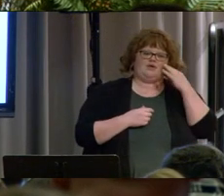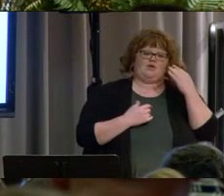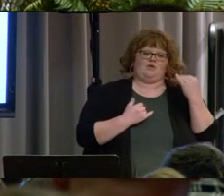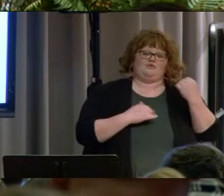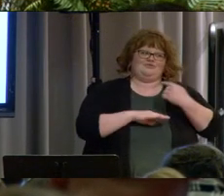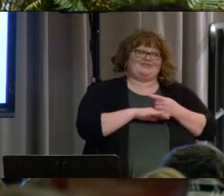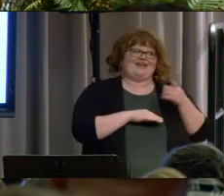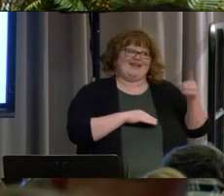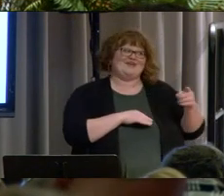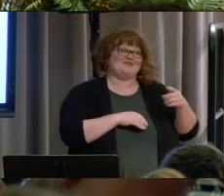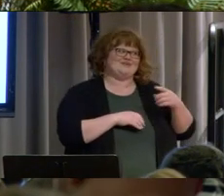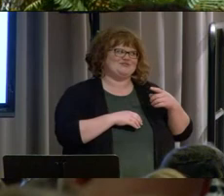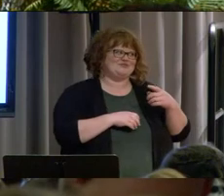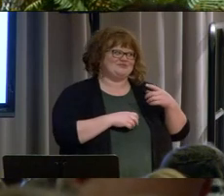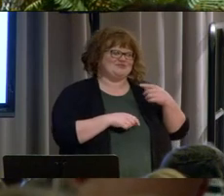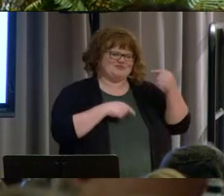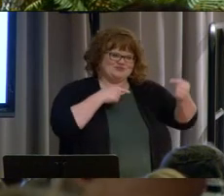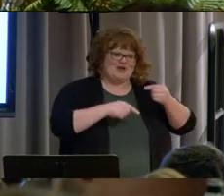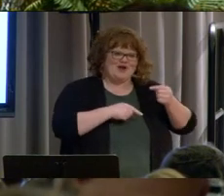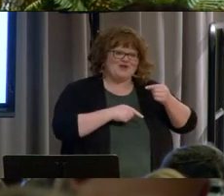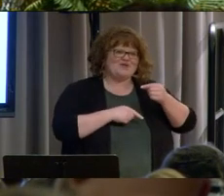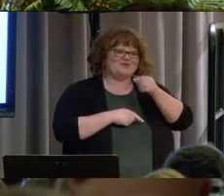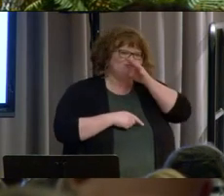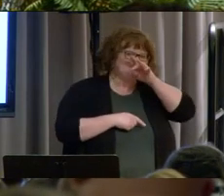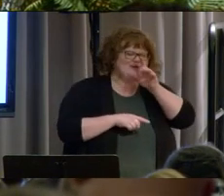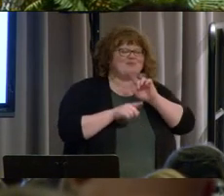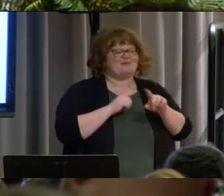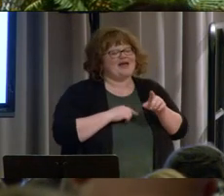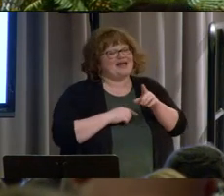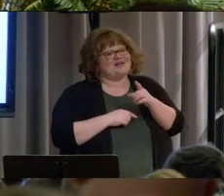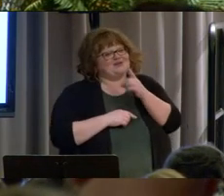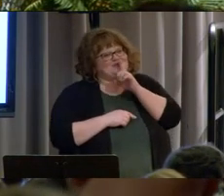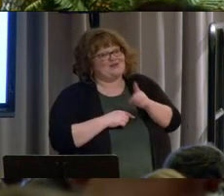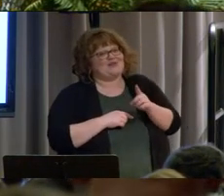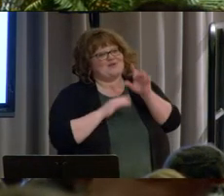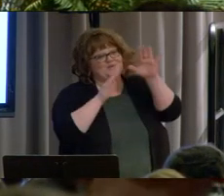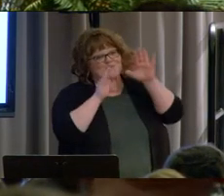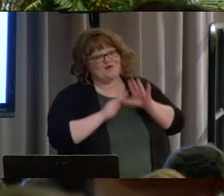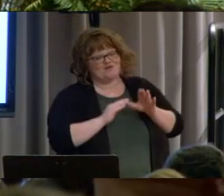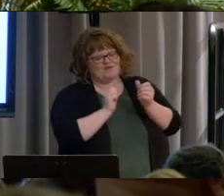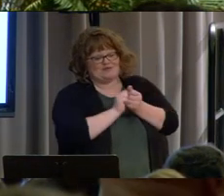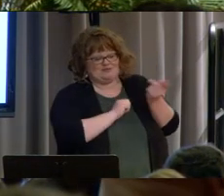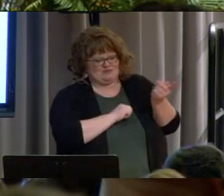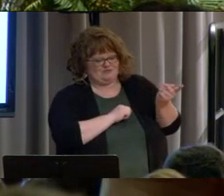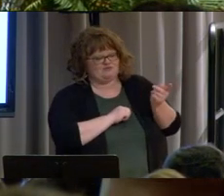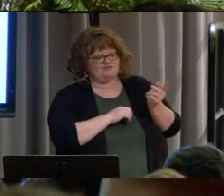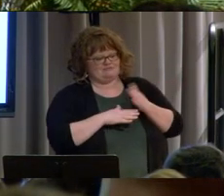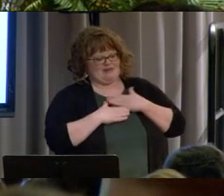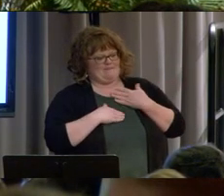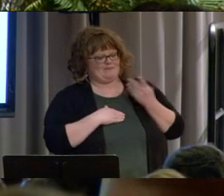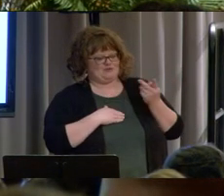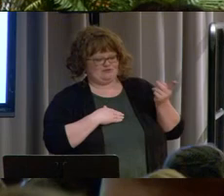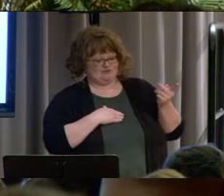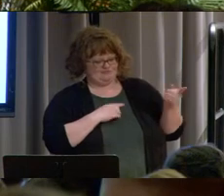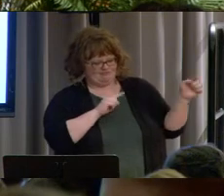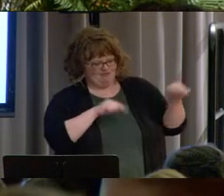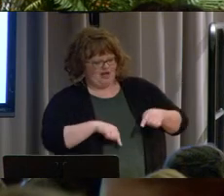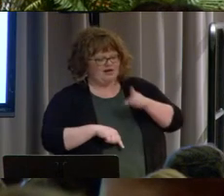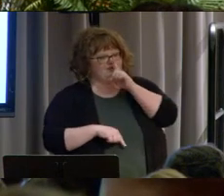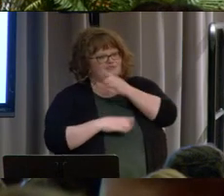but thank you so much. But no, truly, you've both been wonderful. It's delightful to have you here. And it's